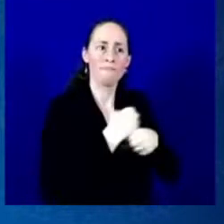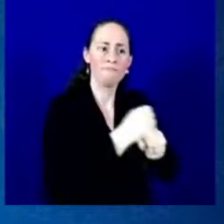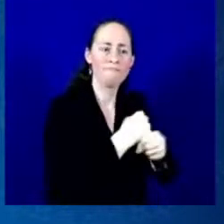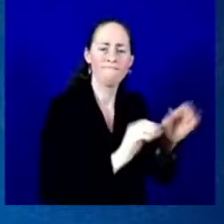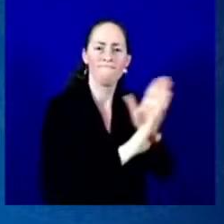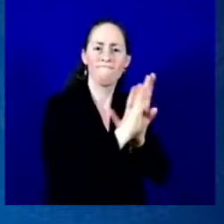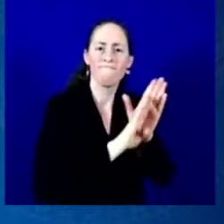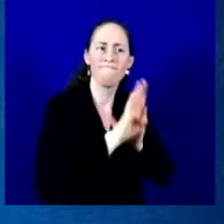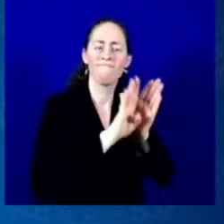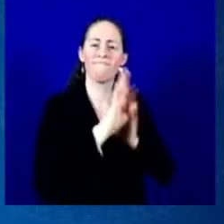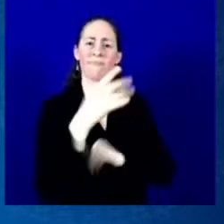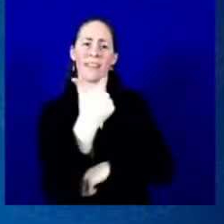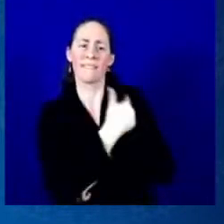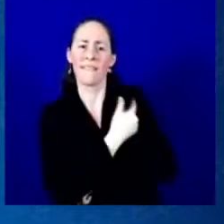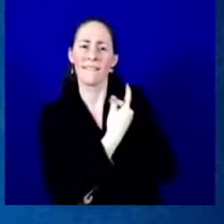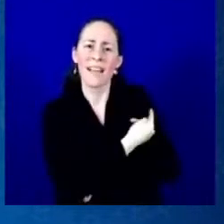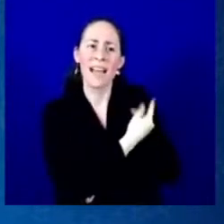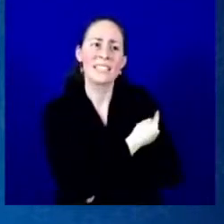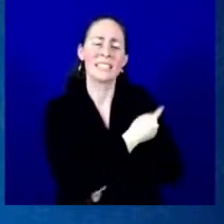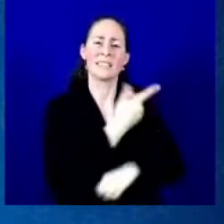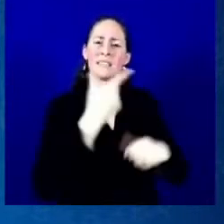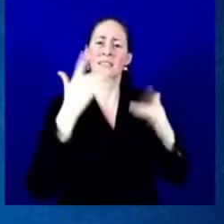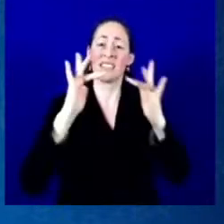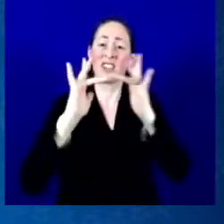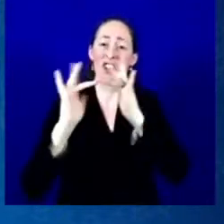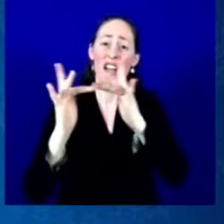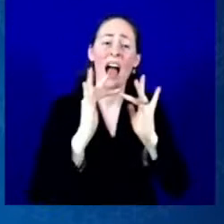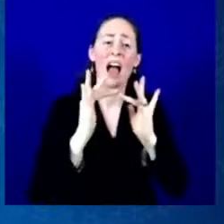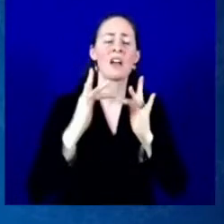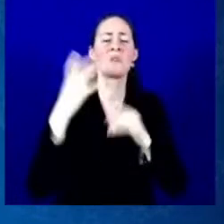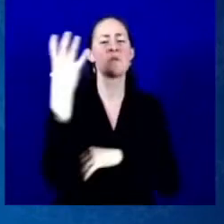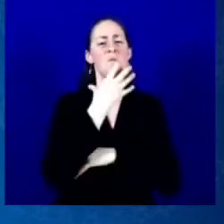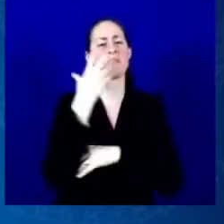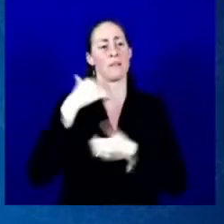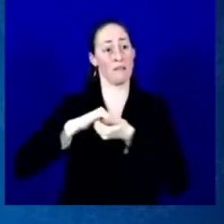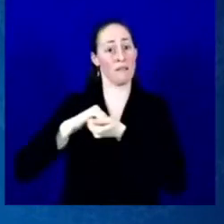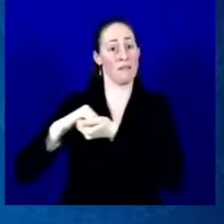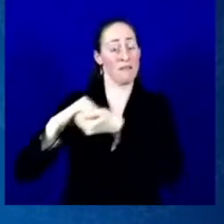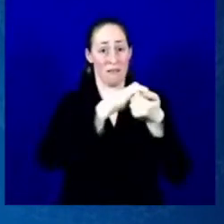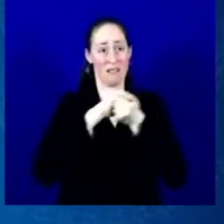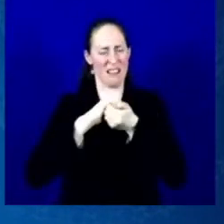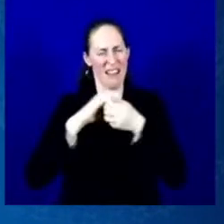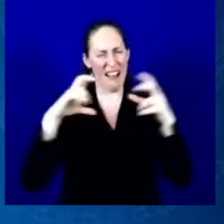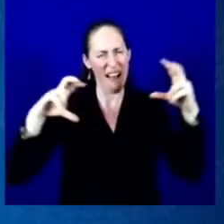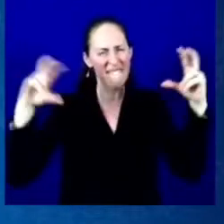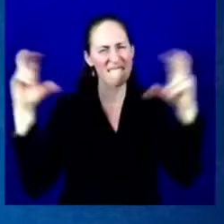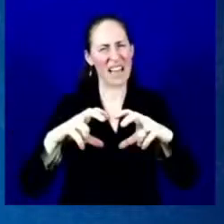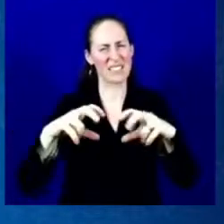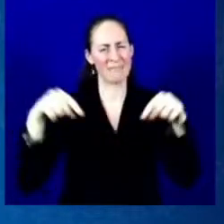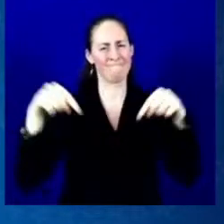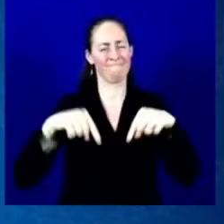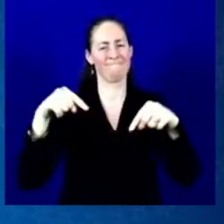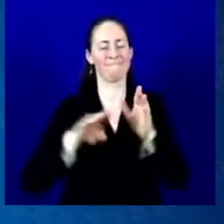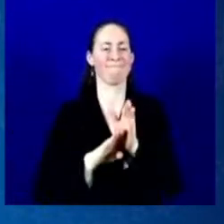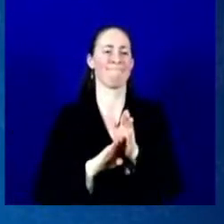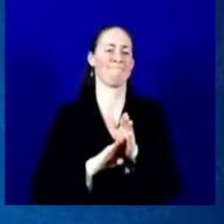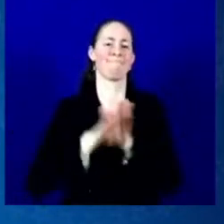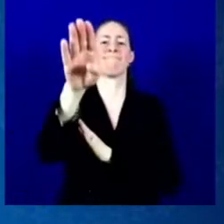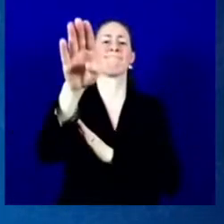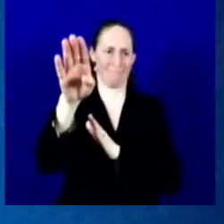These are investments we made together as one country, and investments that only the government was in a position to make.